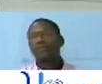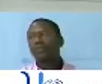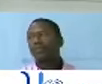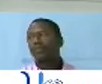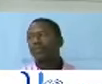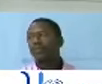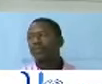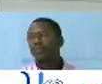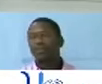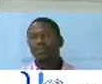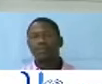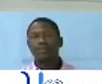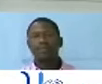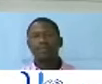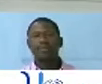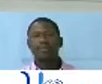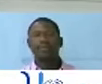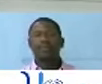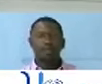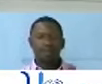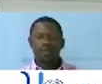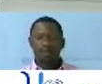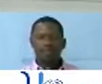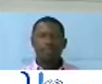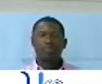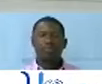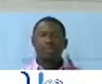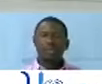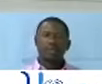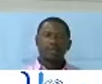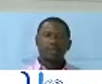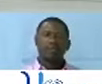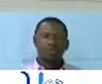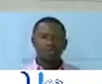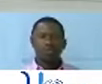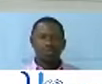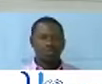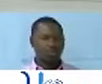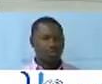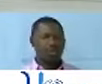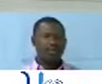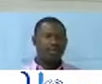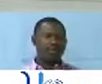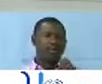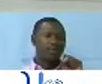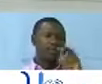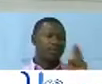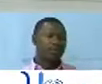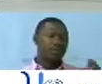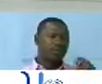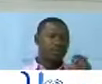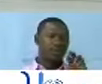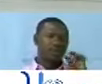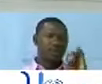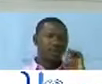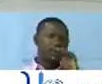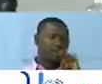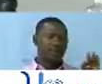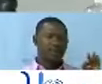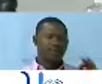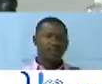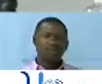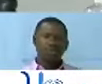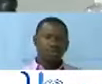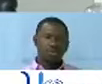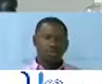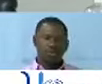And that was it like a normal procedure for the sheriff to copy the